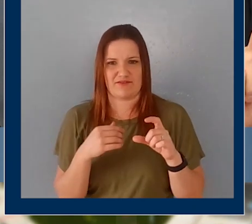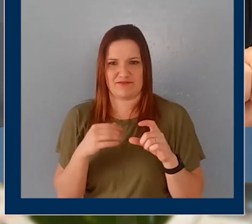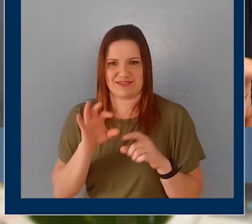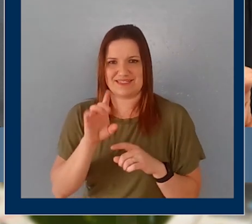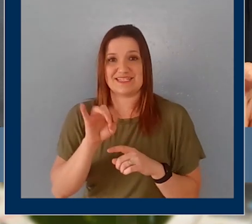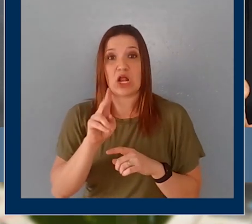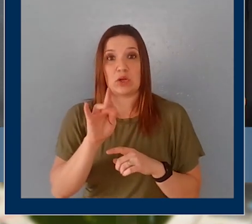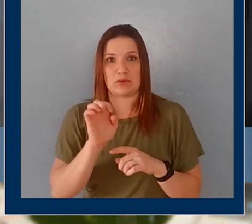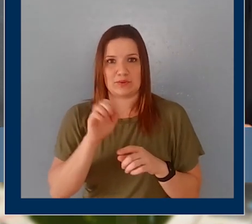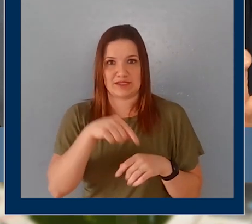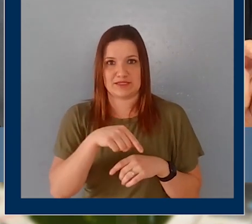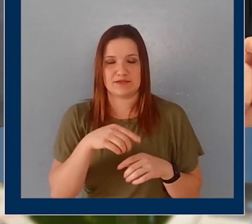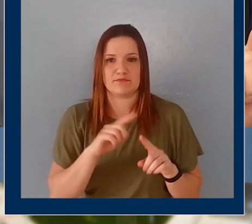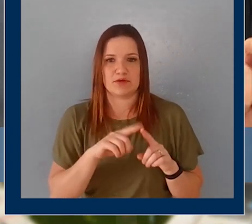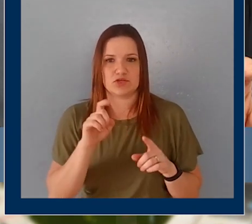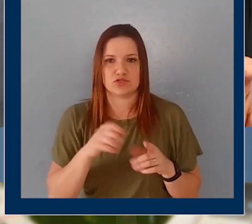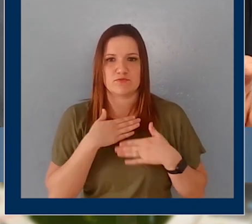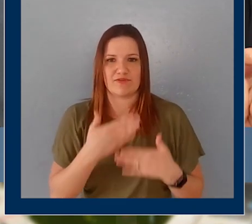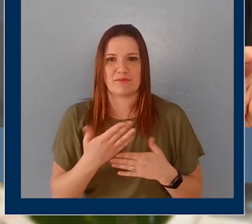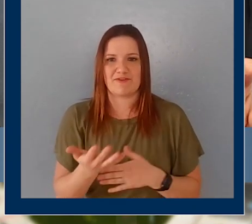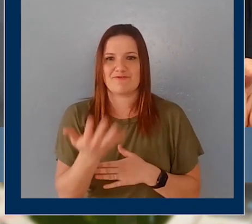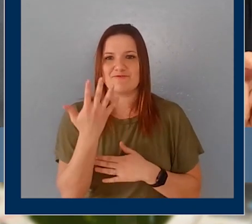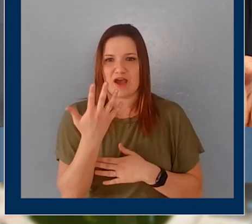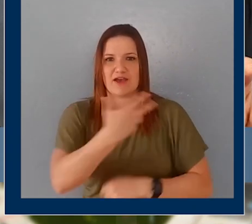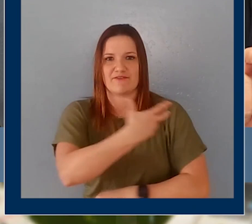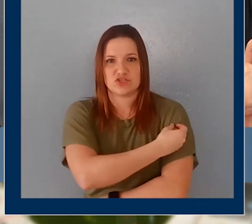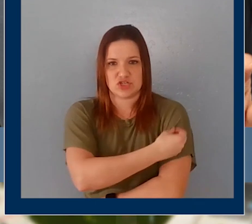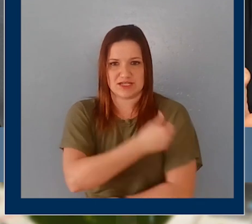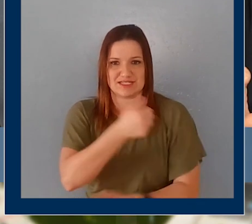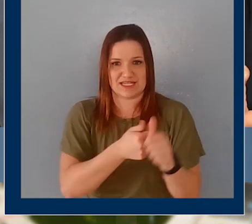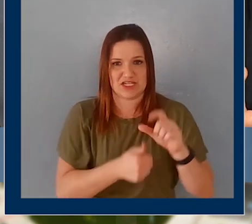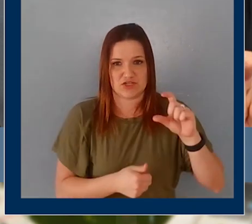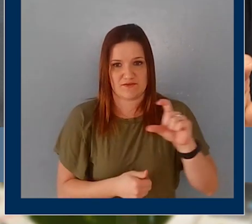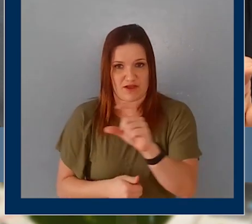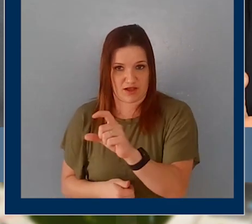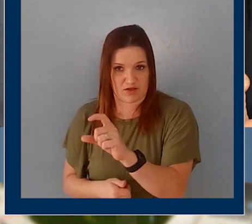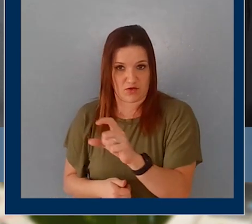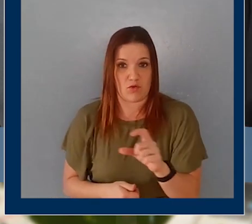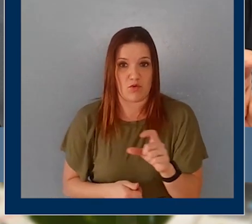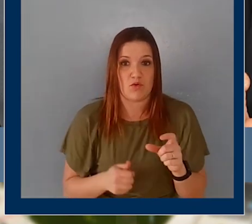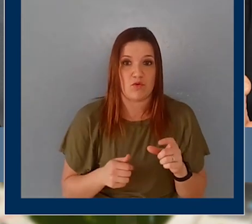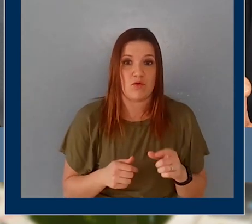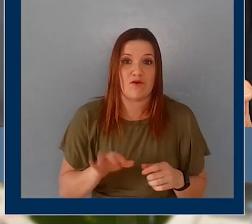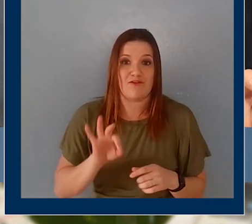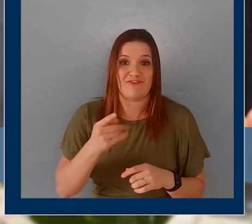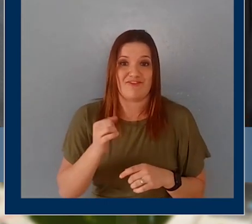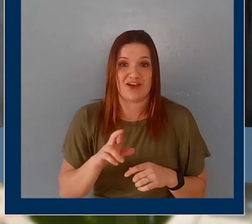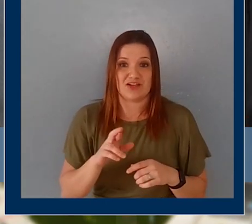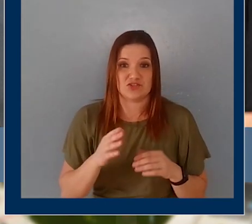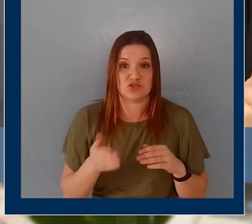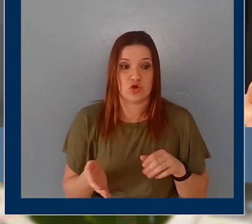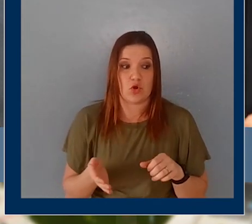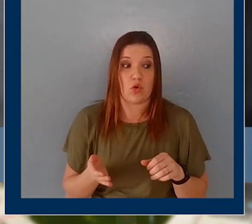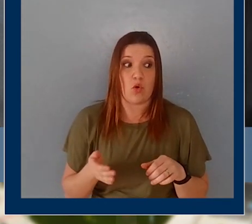have to actually dilute them. But they should provide about 5 doses in each vial. Well, we're finding out that